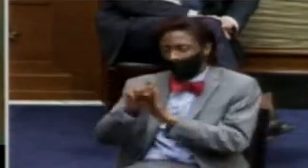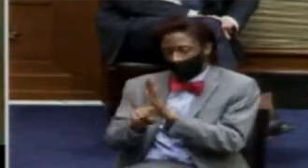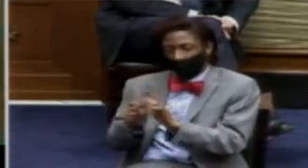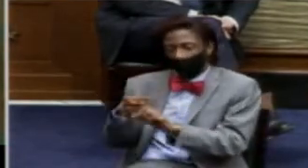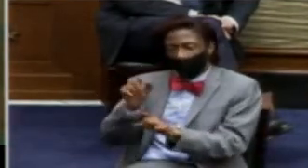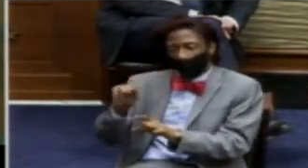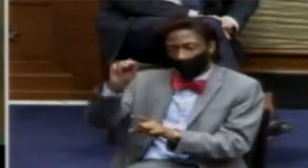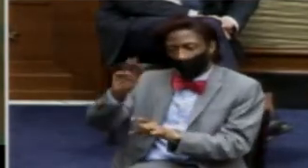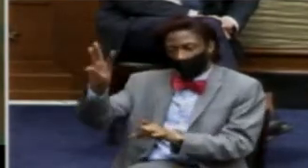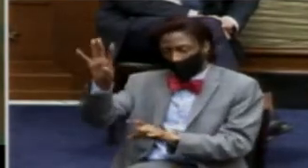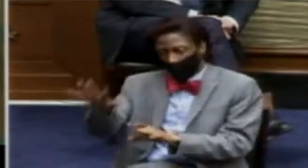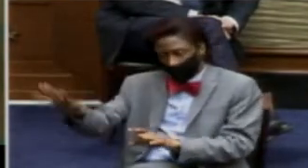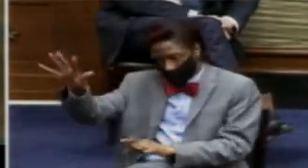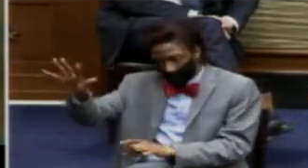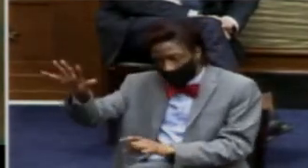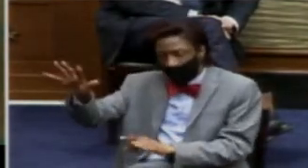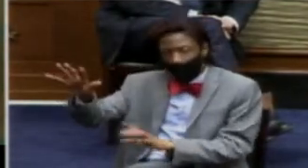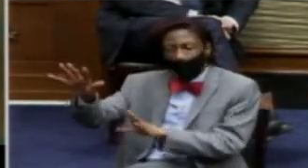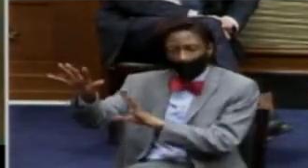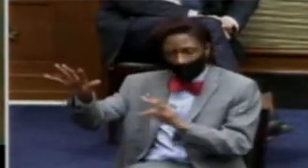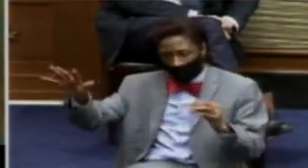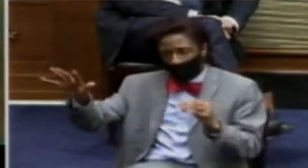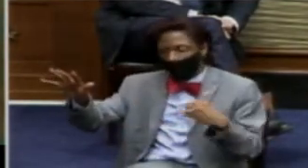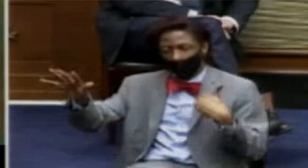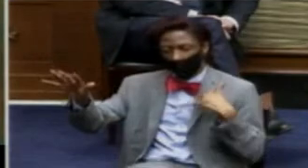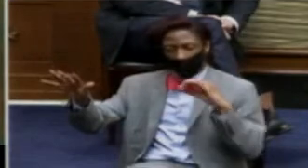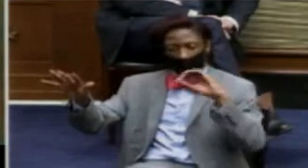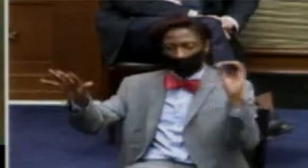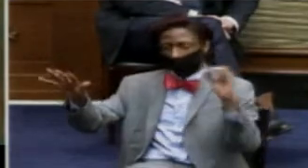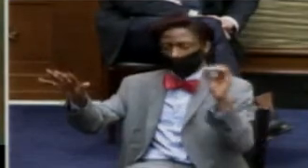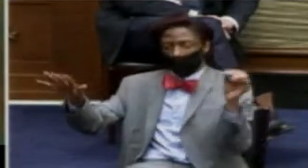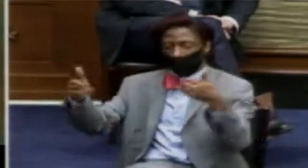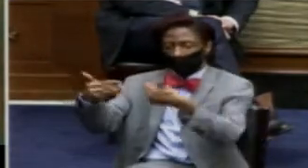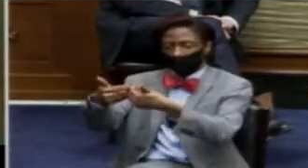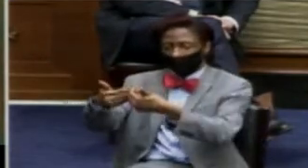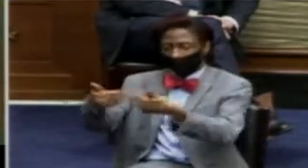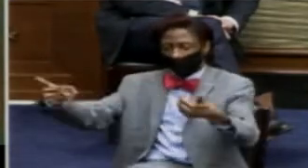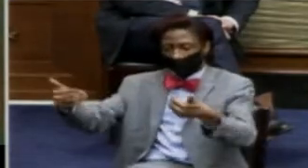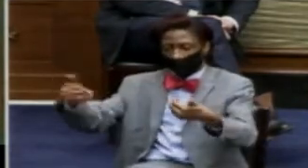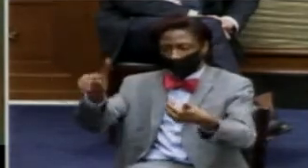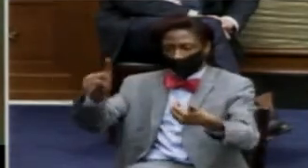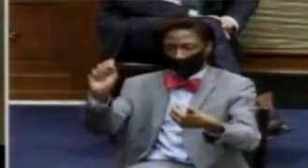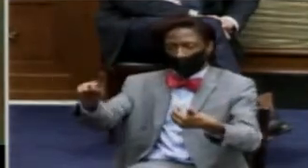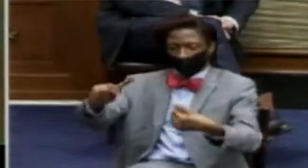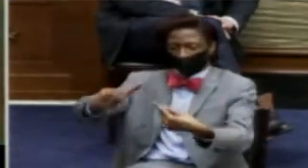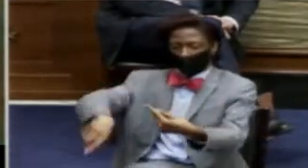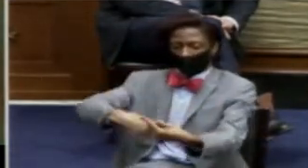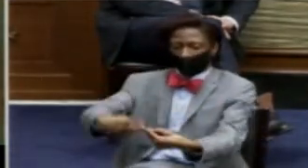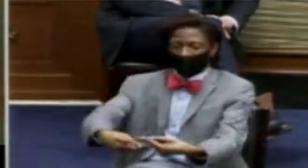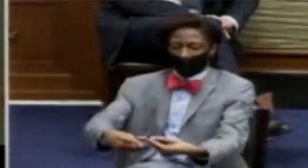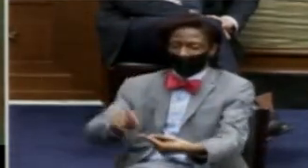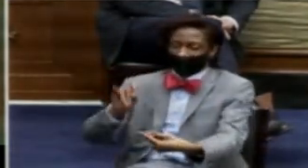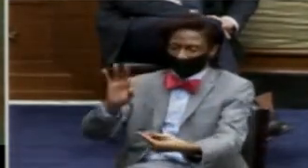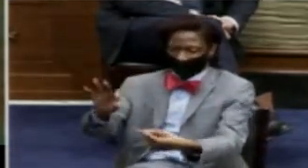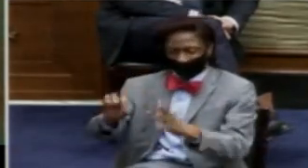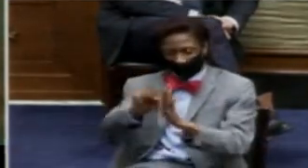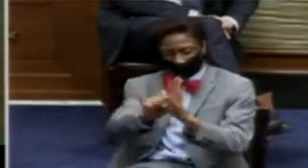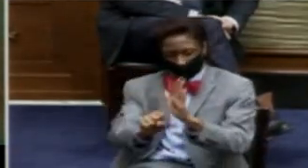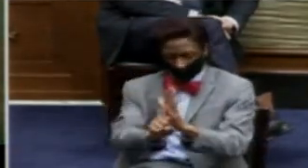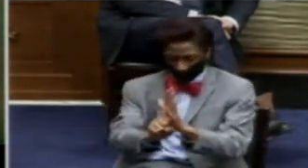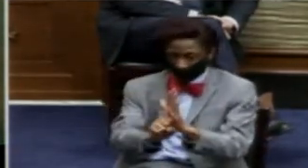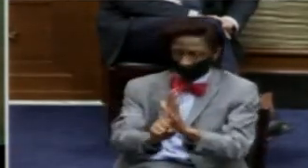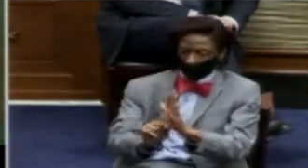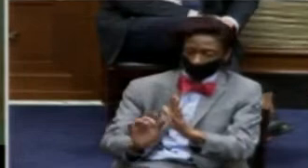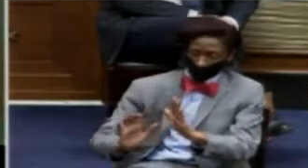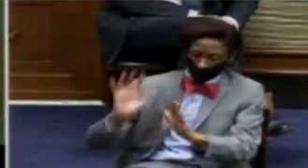Territory, and there was not a separate question about whether the states that had formerly ceded that territory